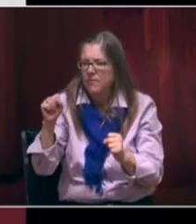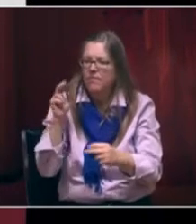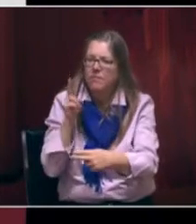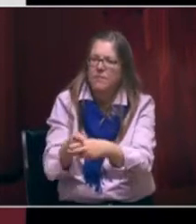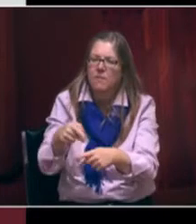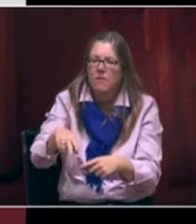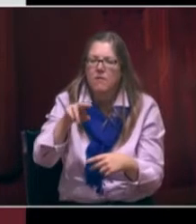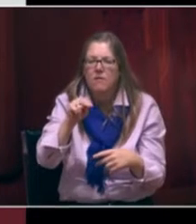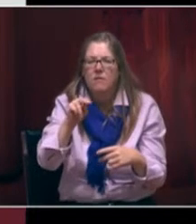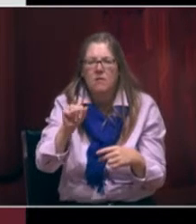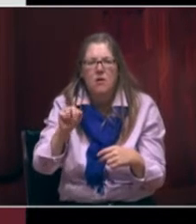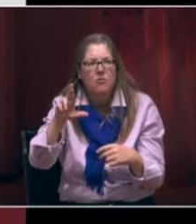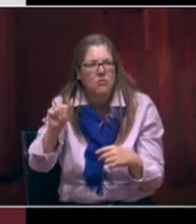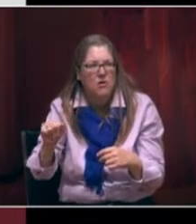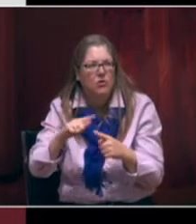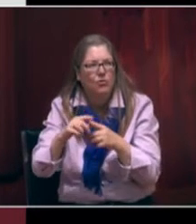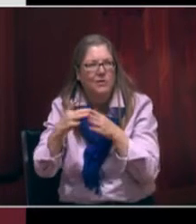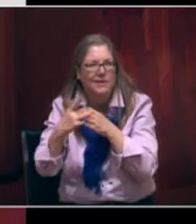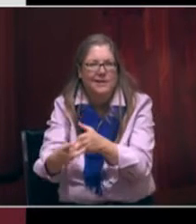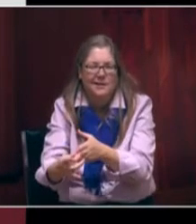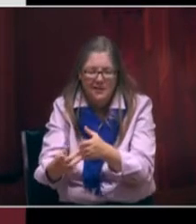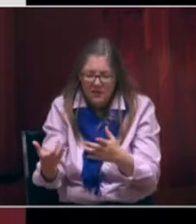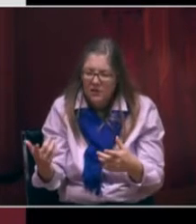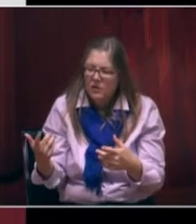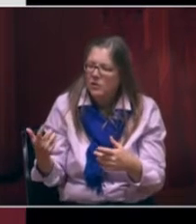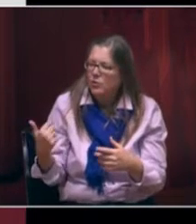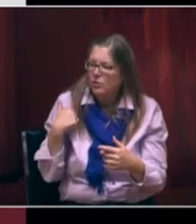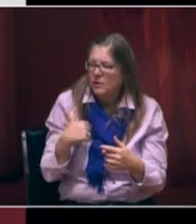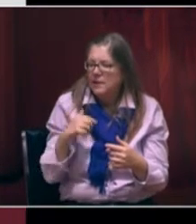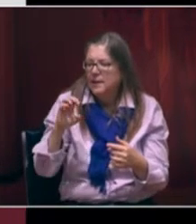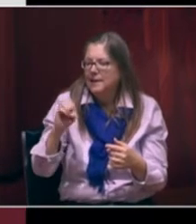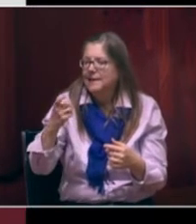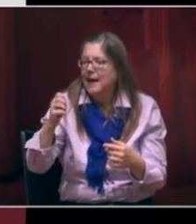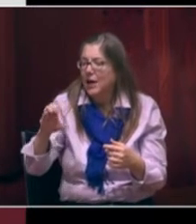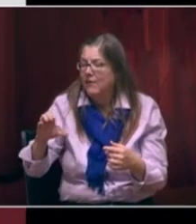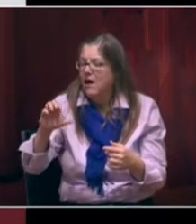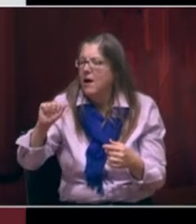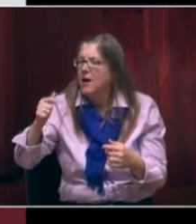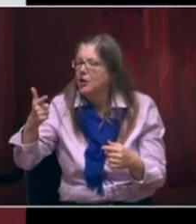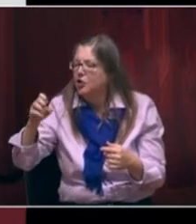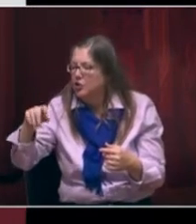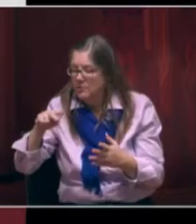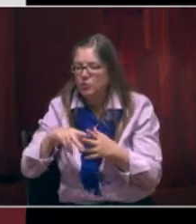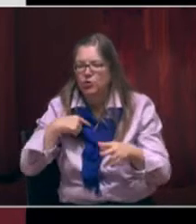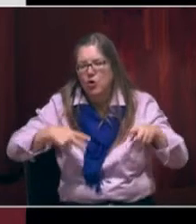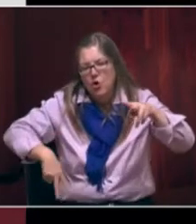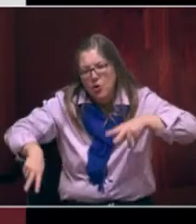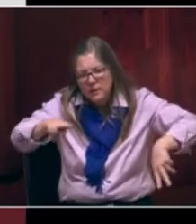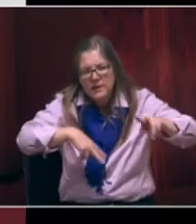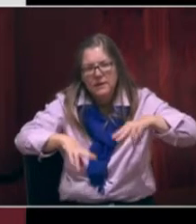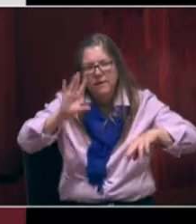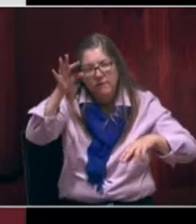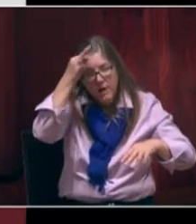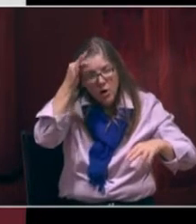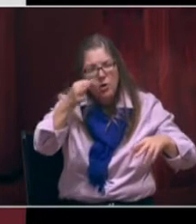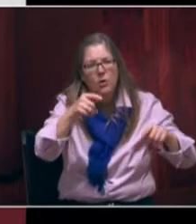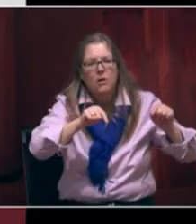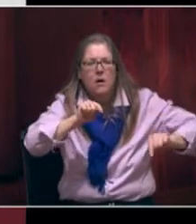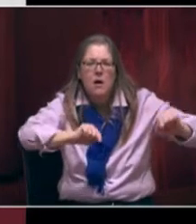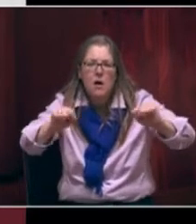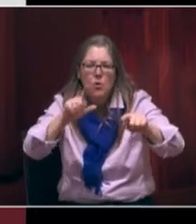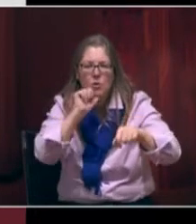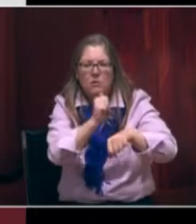and Records Administration to lead this charge, and we call ourselves the executive agent, meaning that our job is to oversee agency actions to implement this